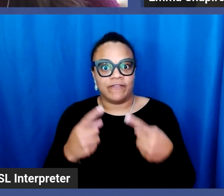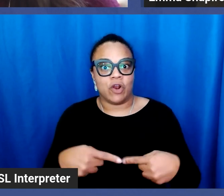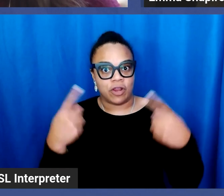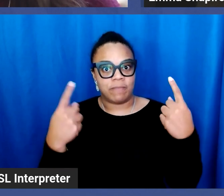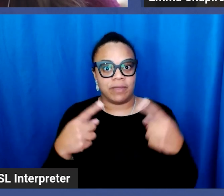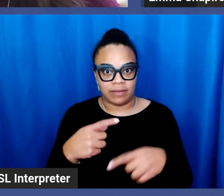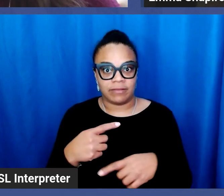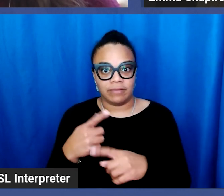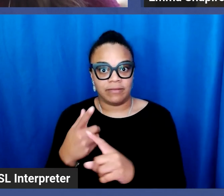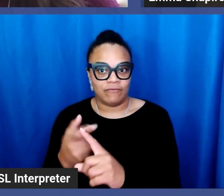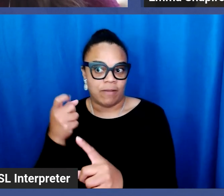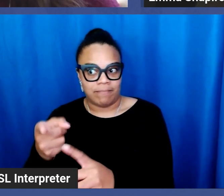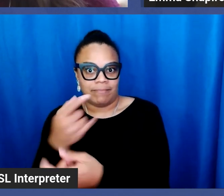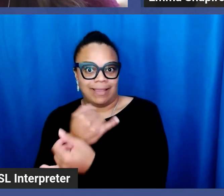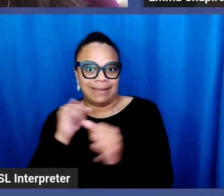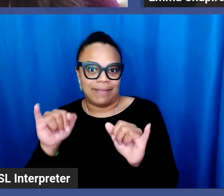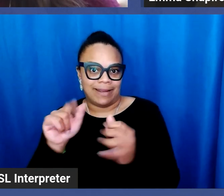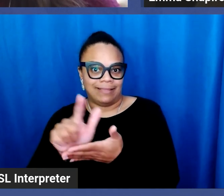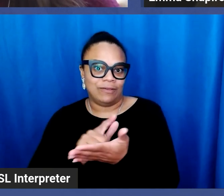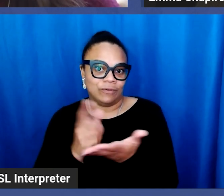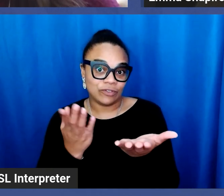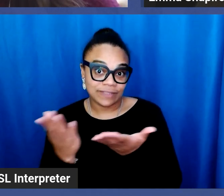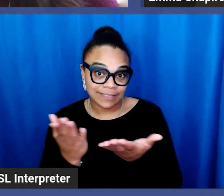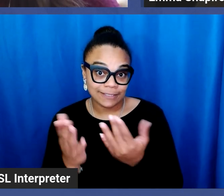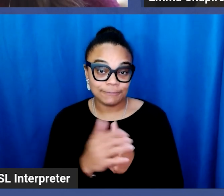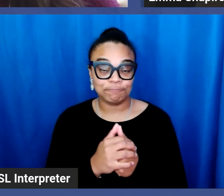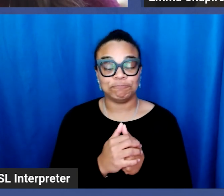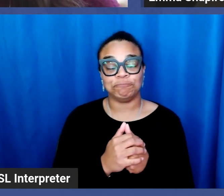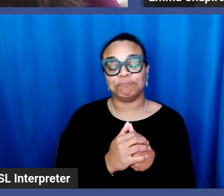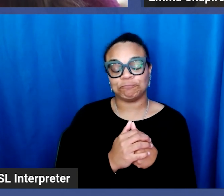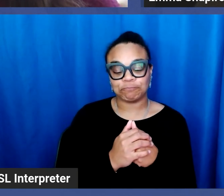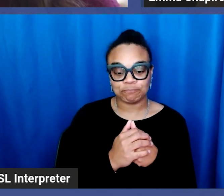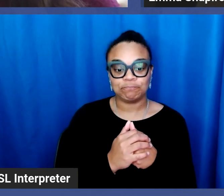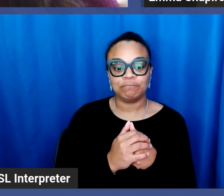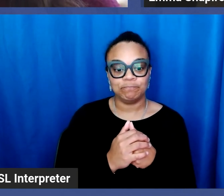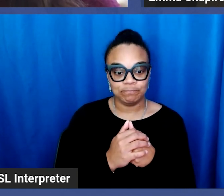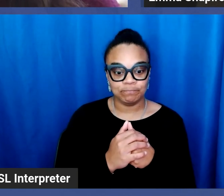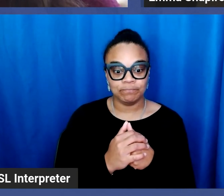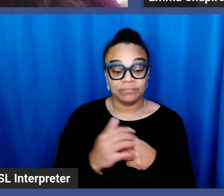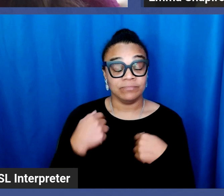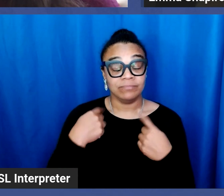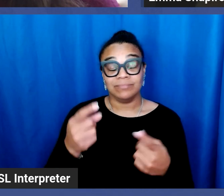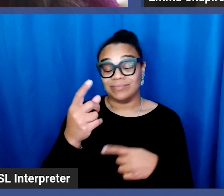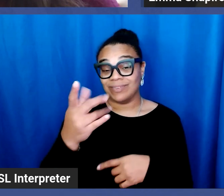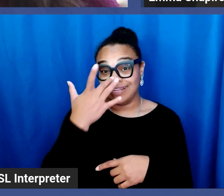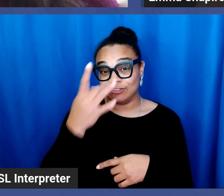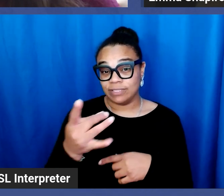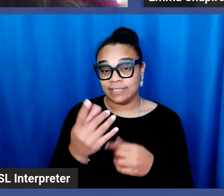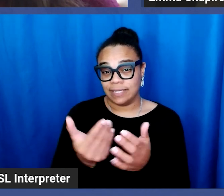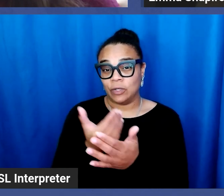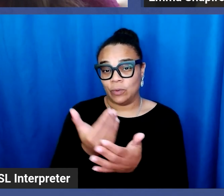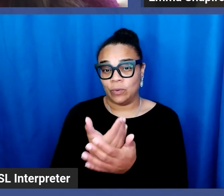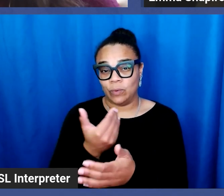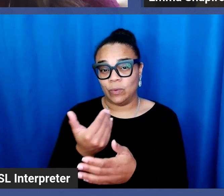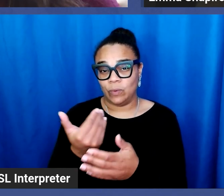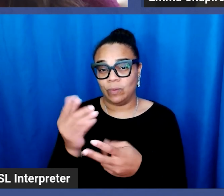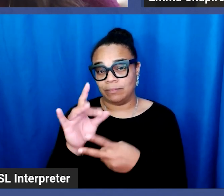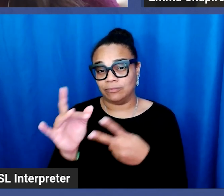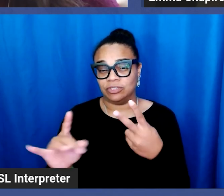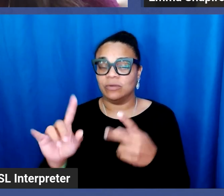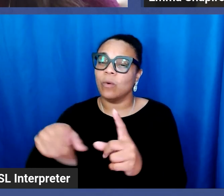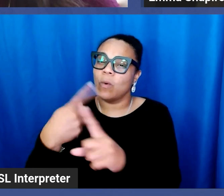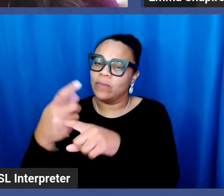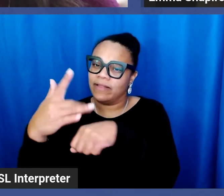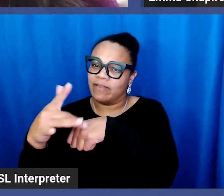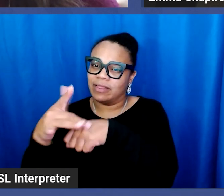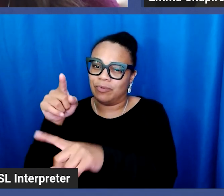these independent legal services. This is an interesting development. It is only in the EU, but